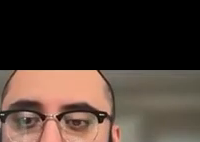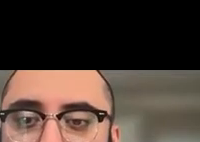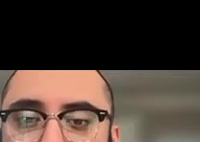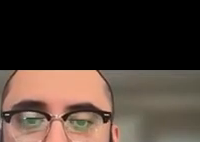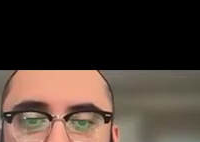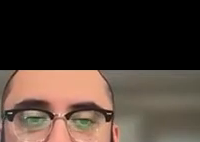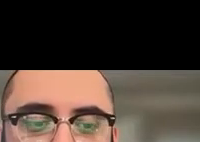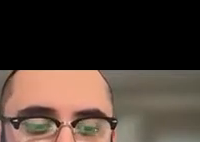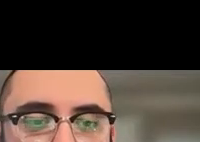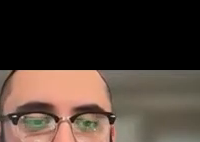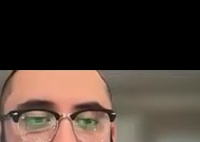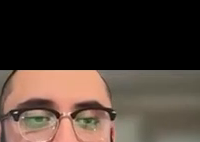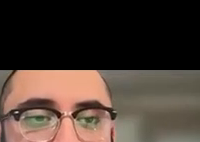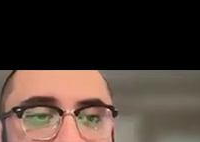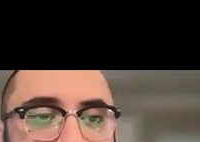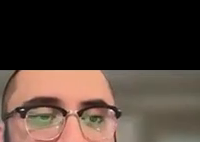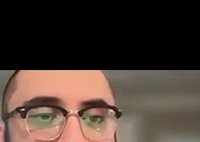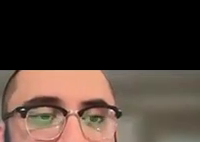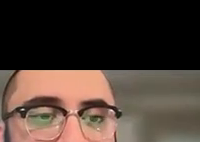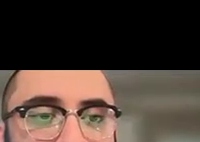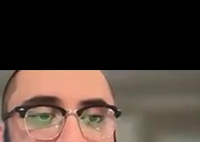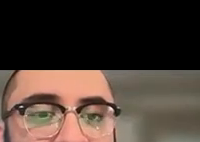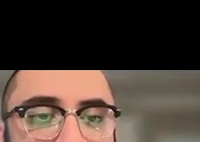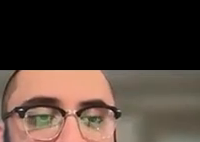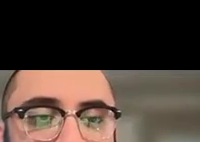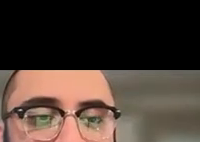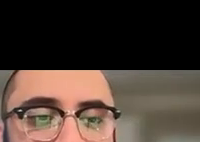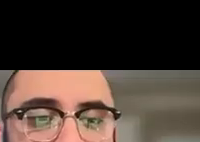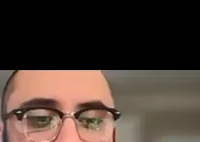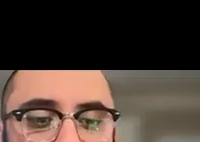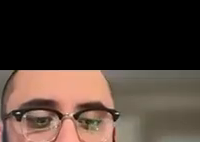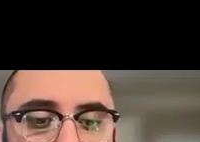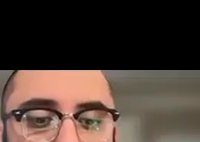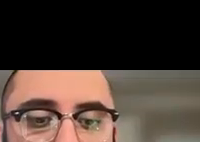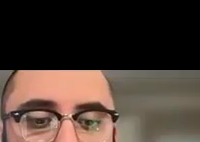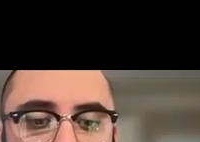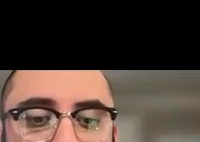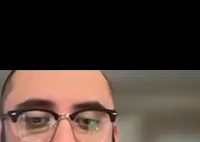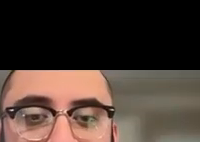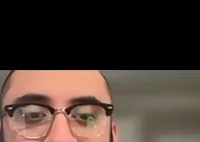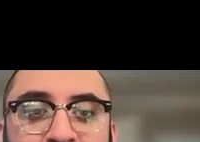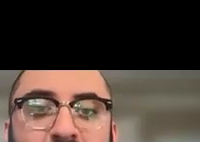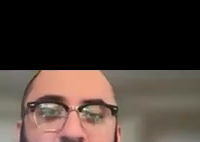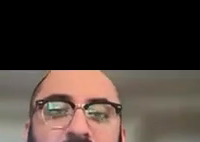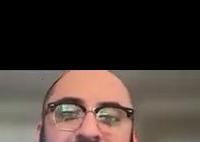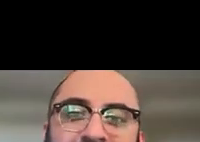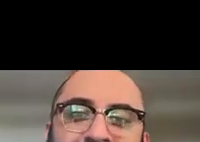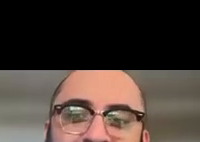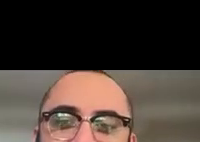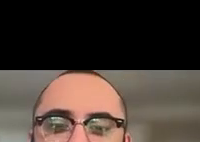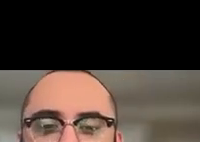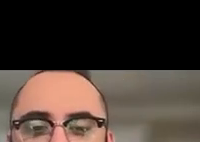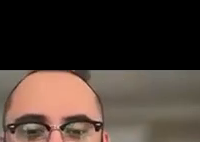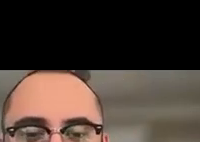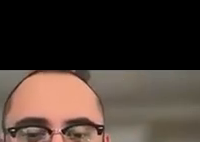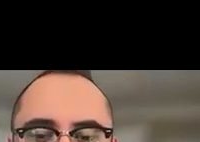Ernesto, I'm so sorry because I know you have more to say, yeah, but you're over 2 minutes and I've got three other virtuals happening sure, starting